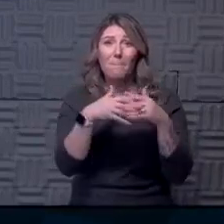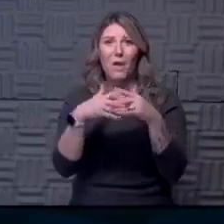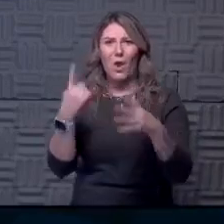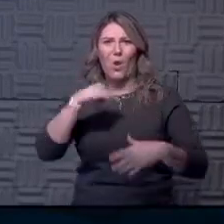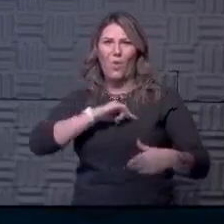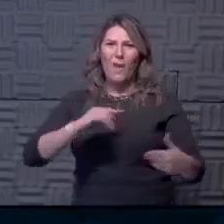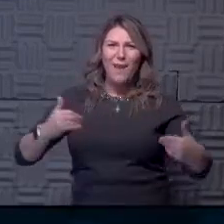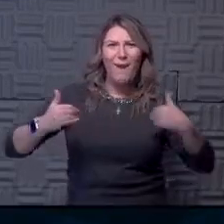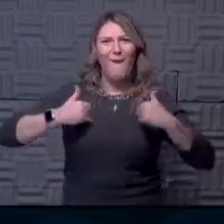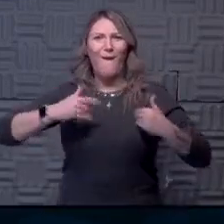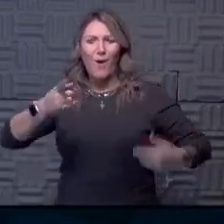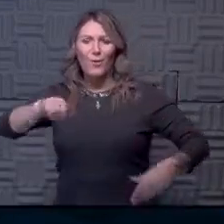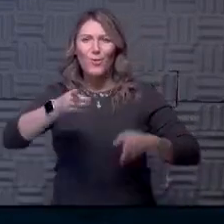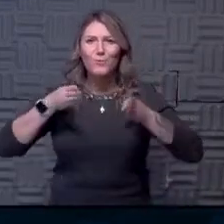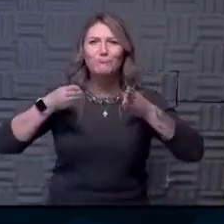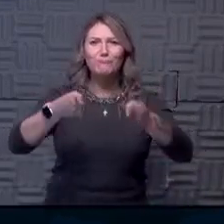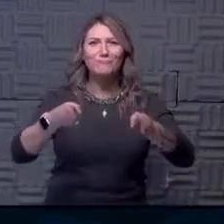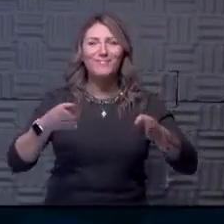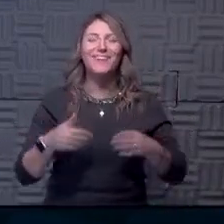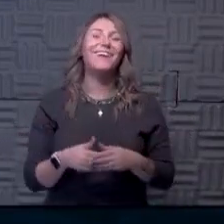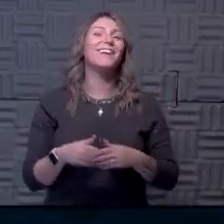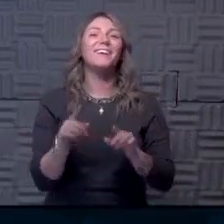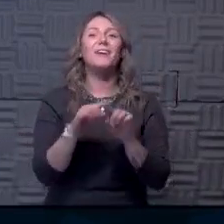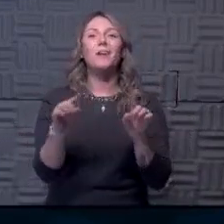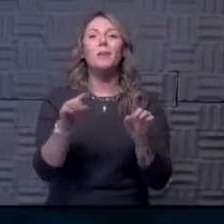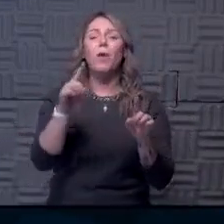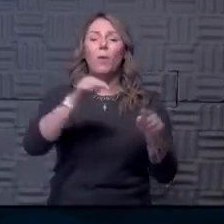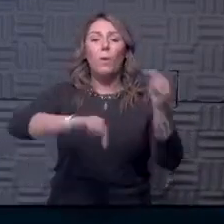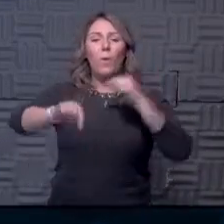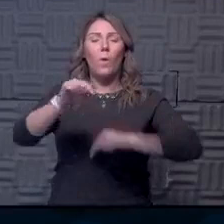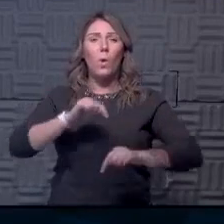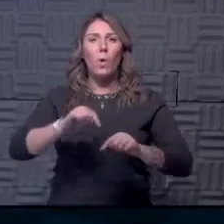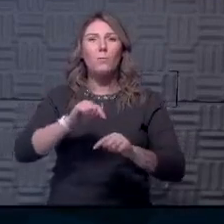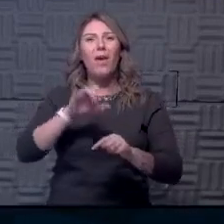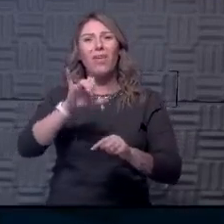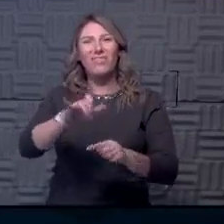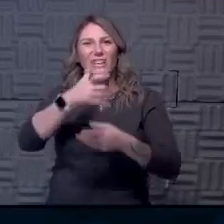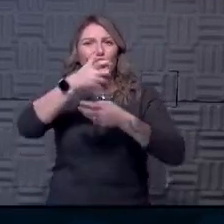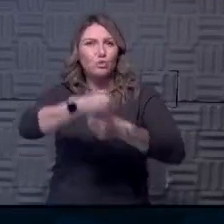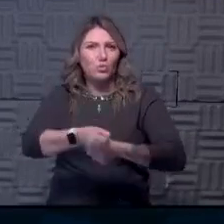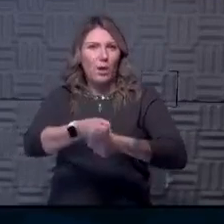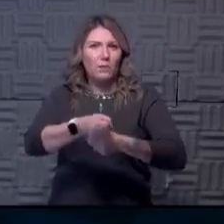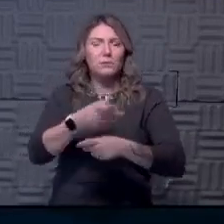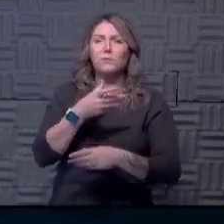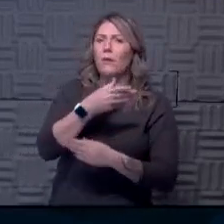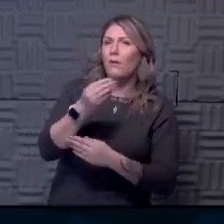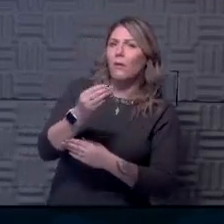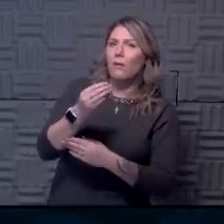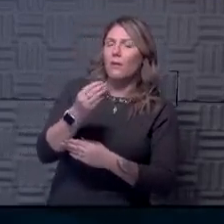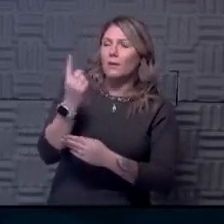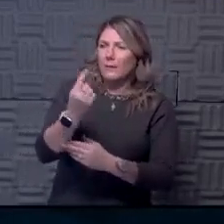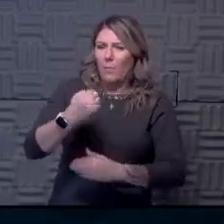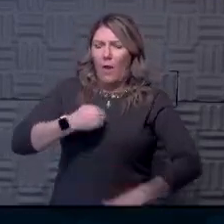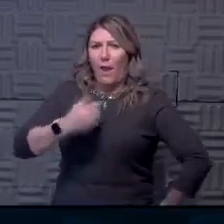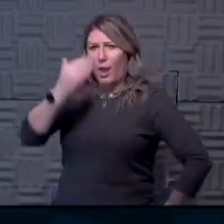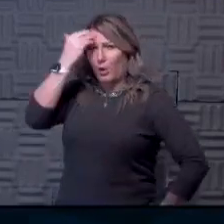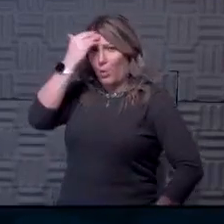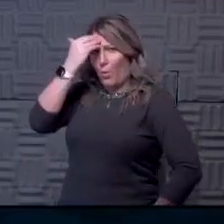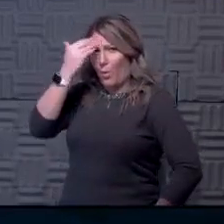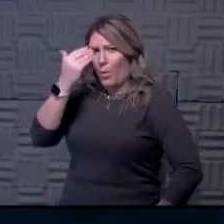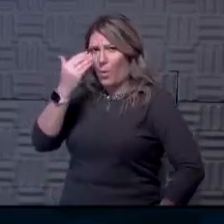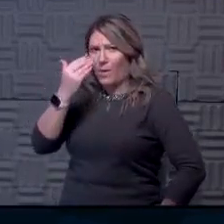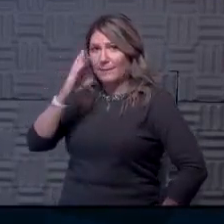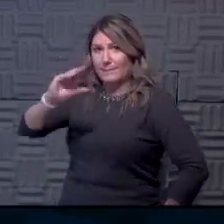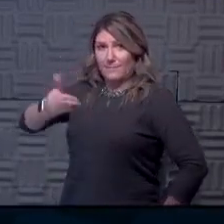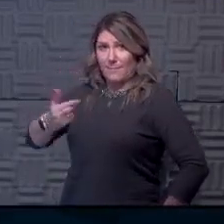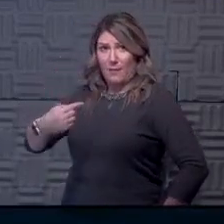streets. But again, going back to that factor of trust and that factor of somebody I know is invited me to